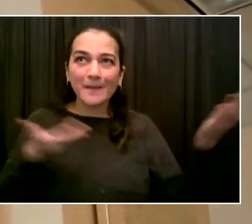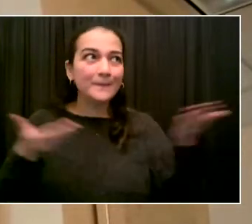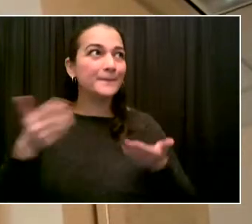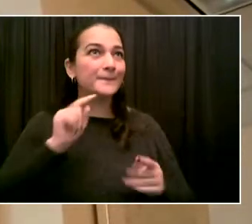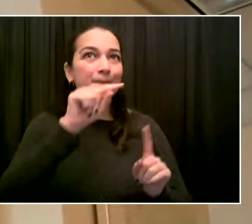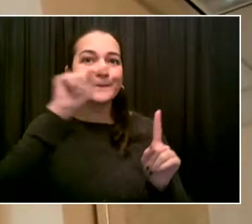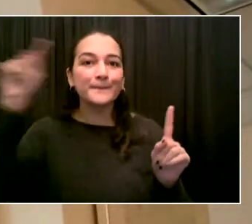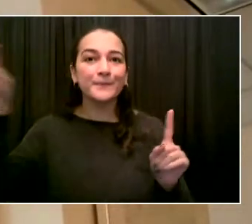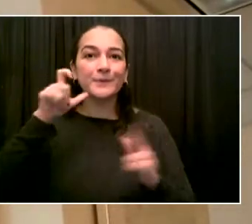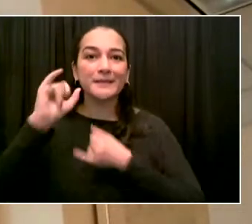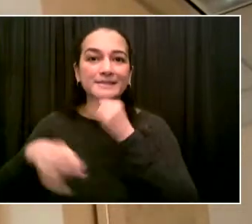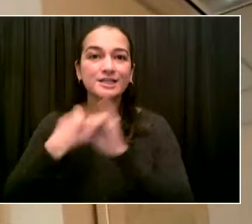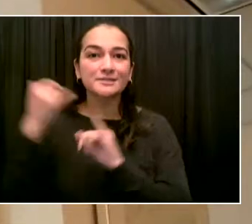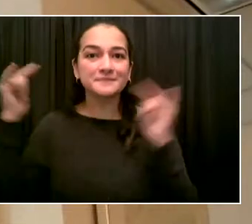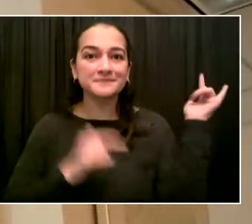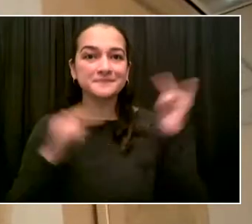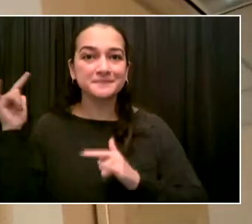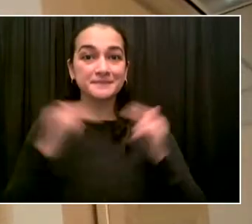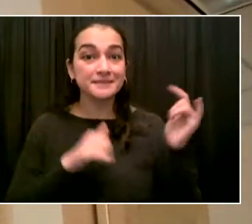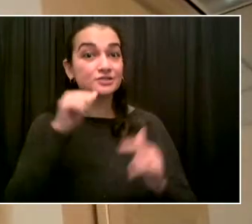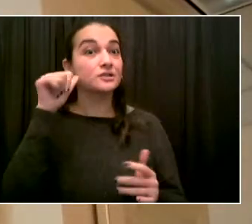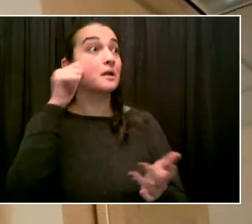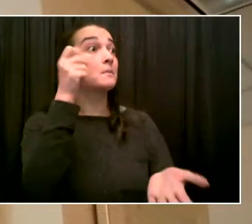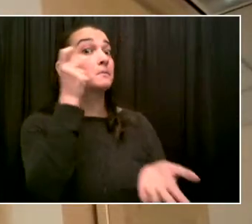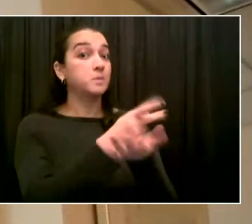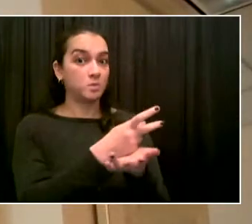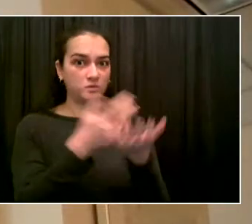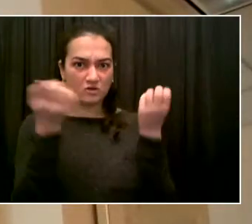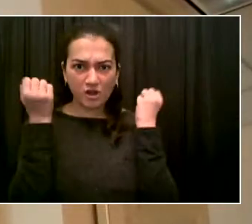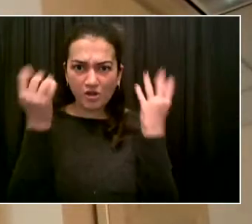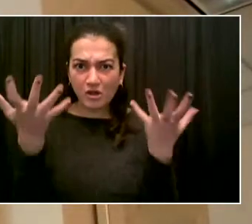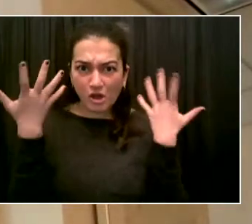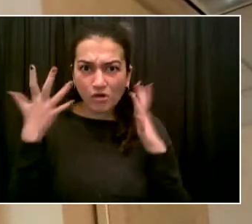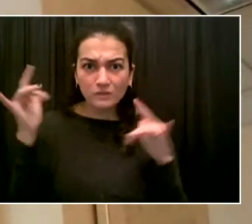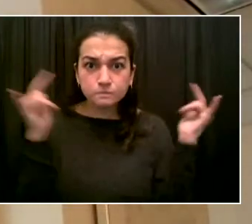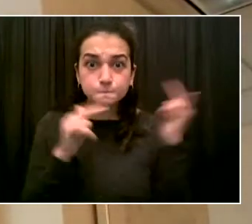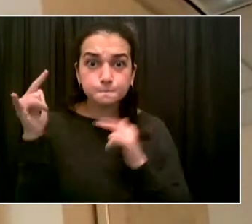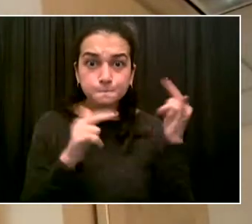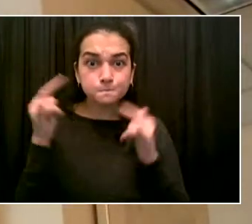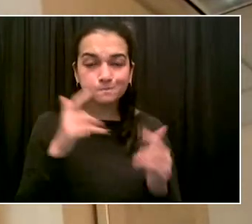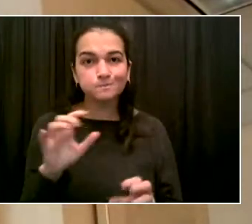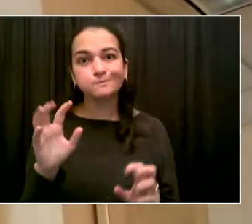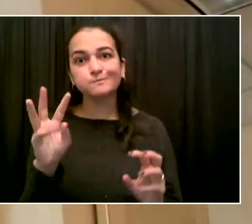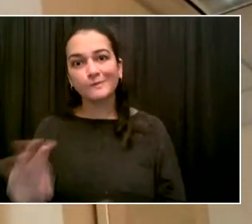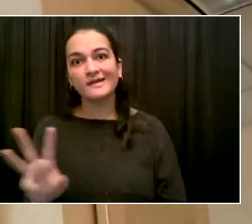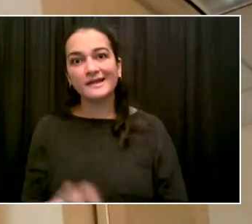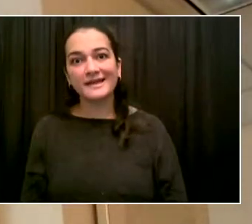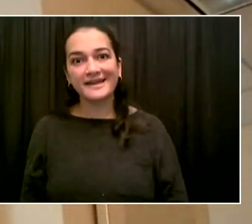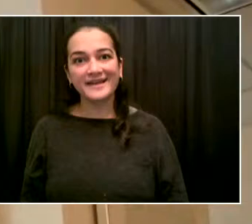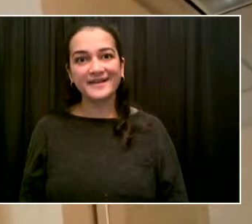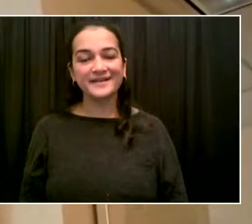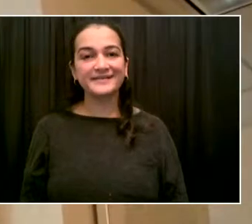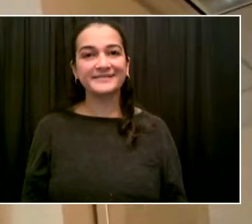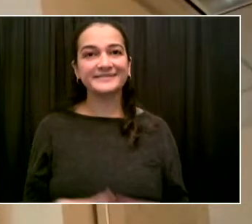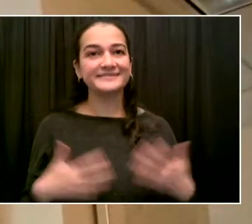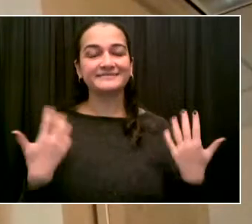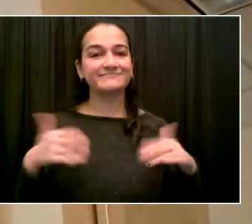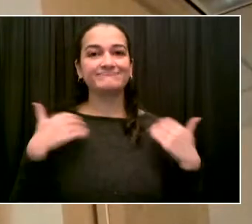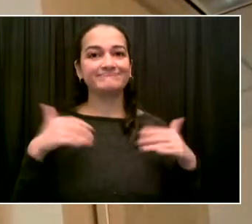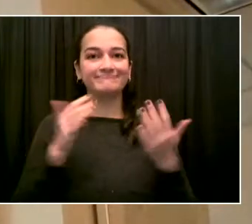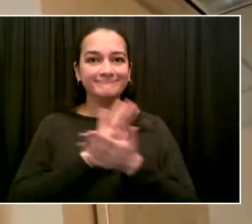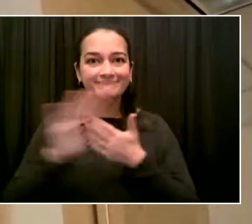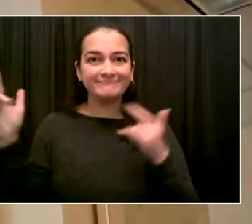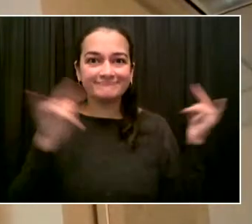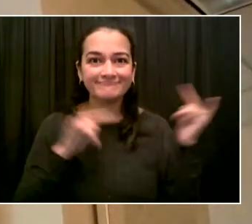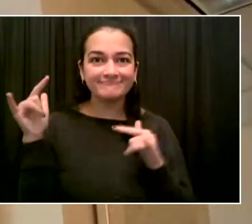as most of you may know, under new federal rules, fully vaccinated travelers can now come to the United States if they have proof of full vaccination and